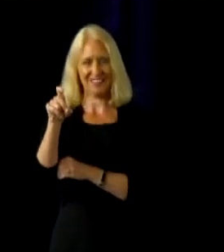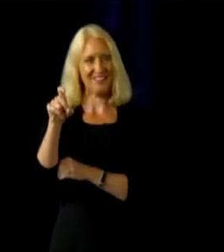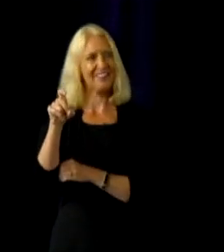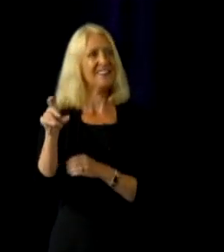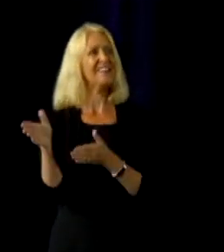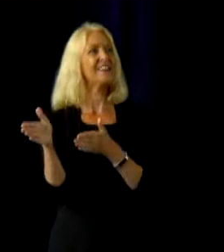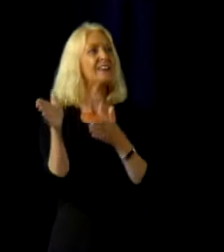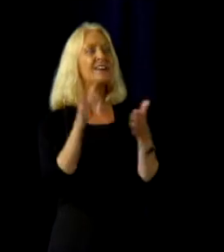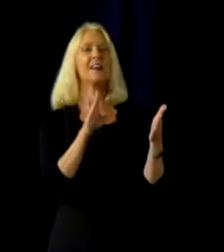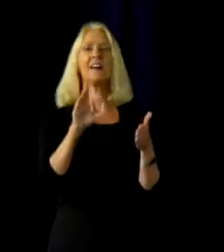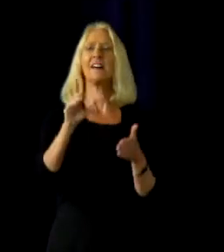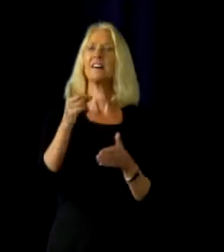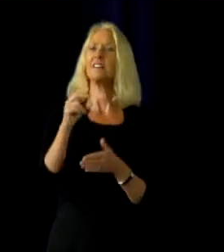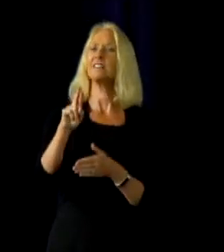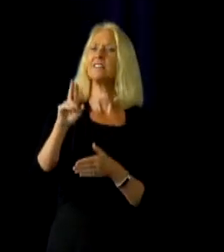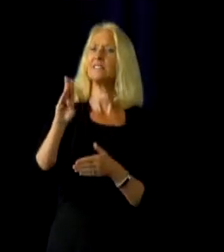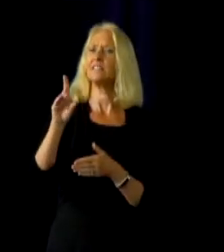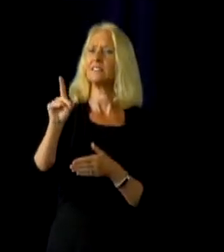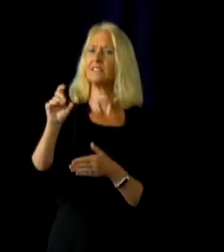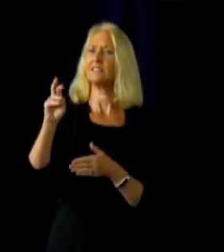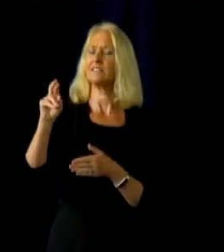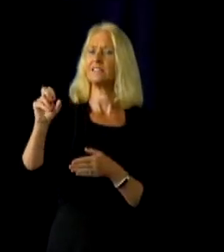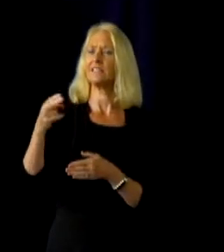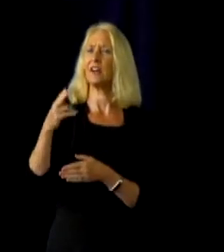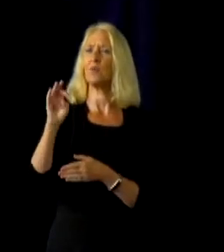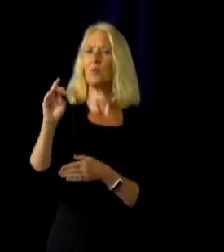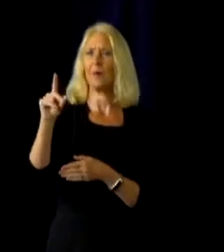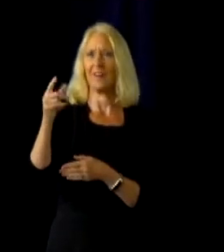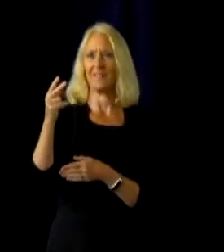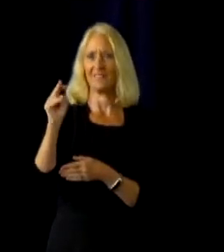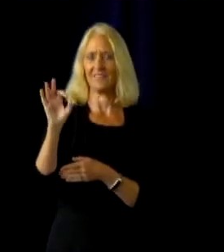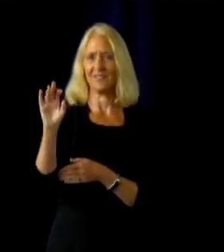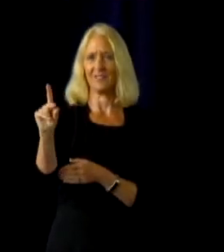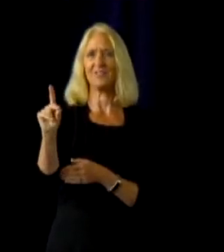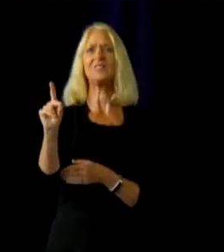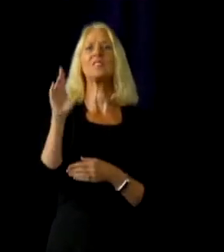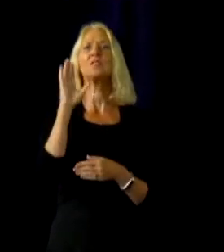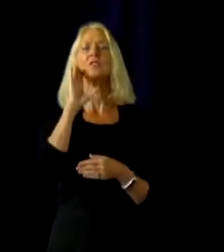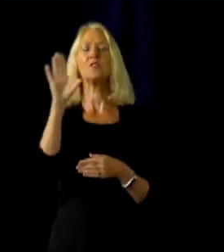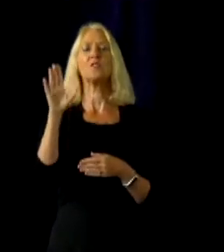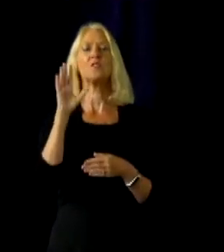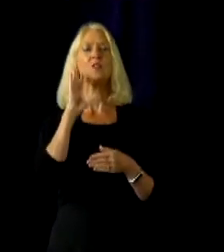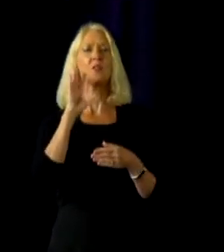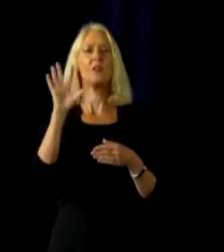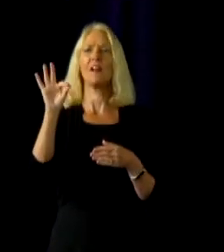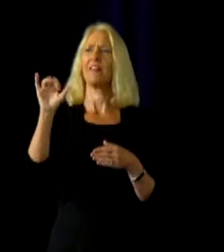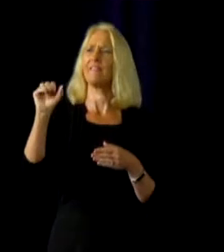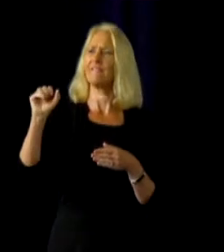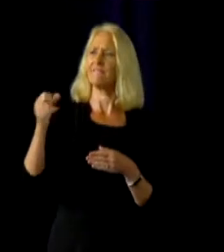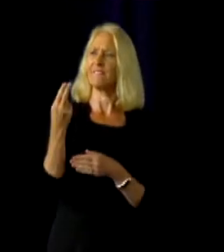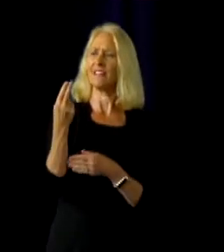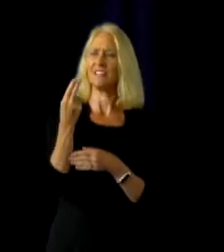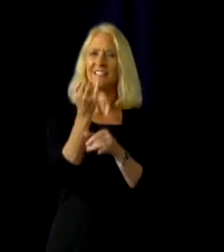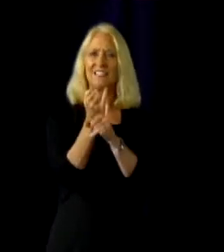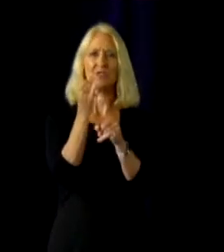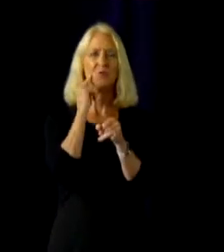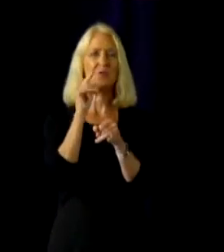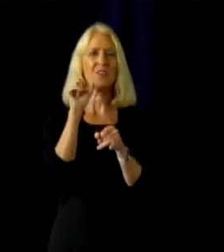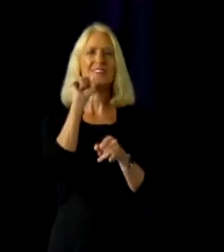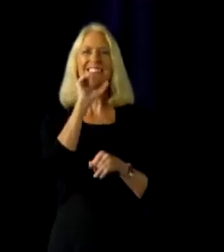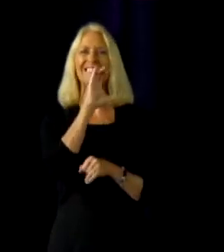And Dr. Deborah Brabham, Instructional Program Manager, Scholar in Residence with the Frisch Institute for Senior Care.